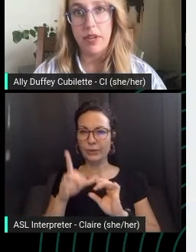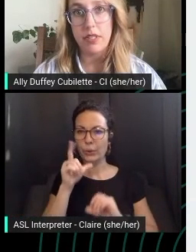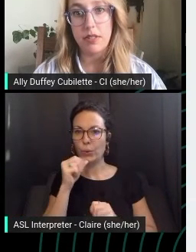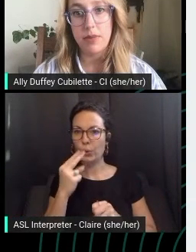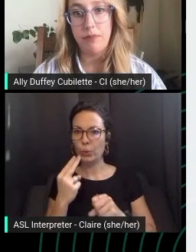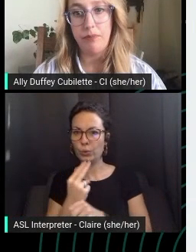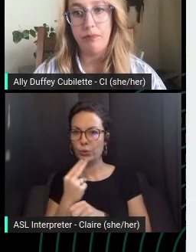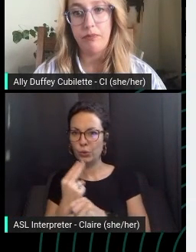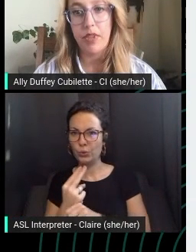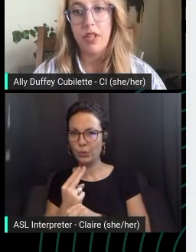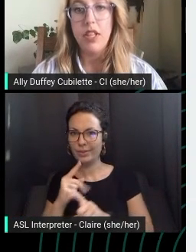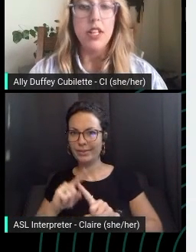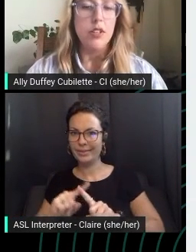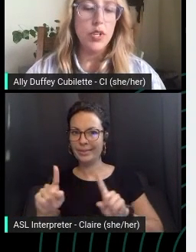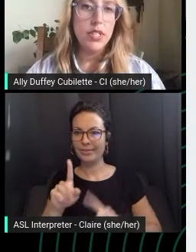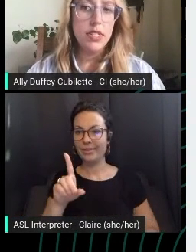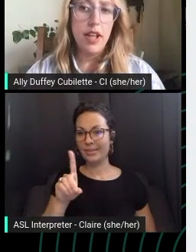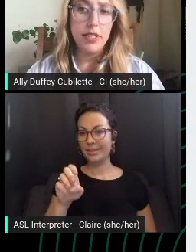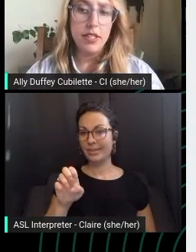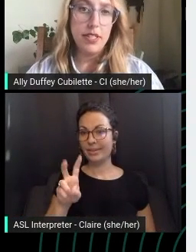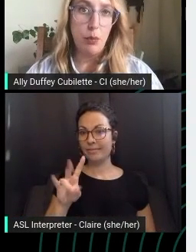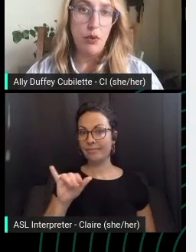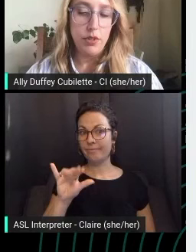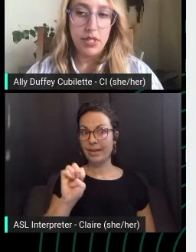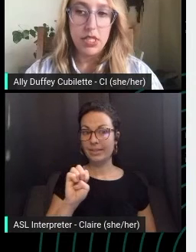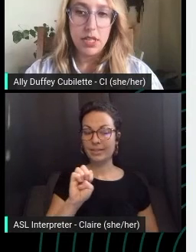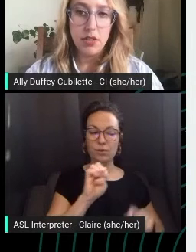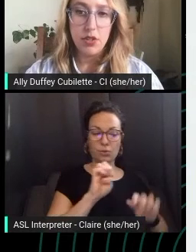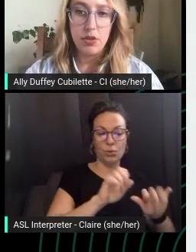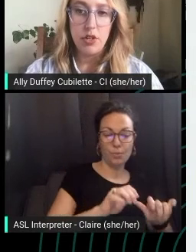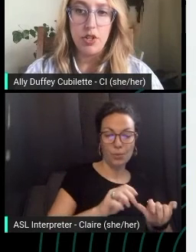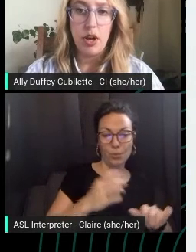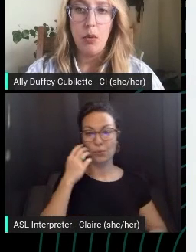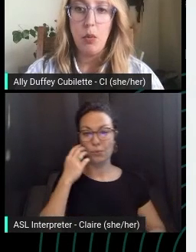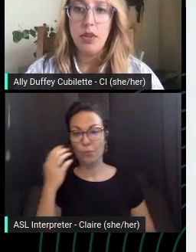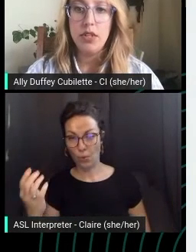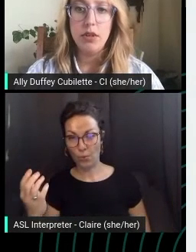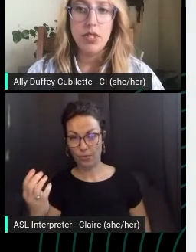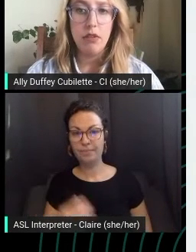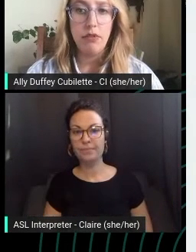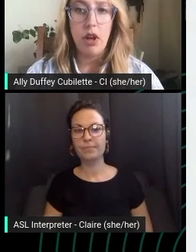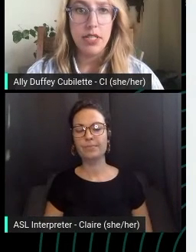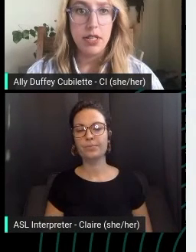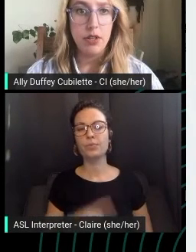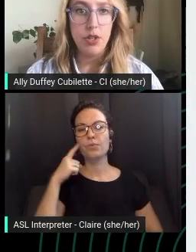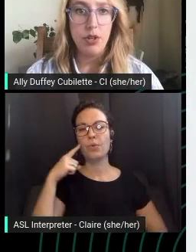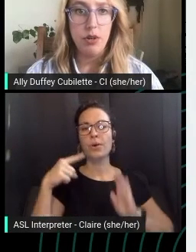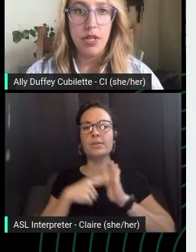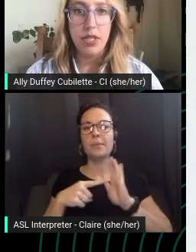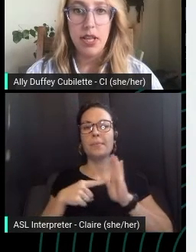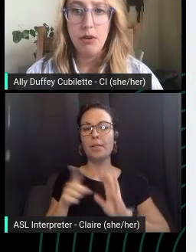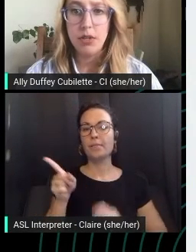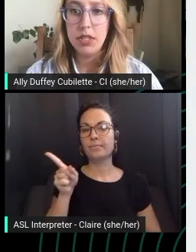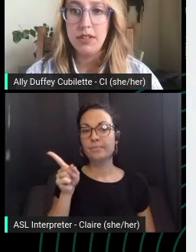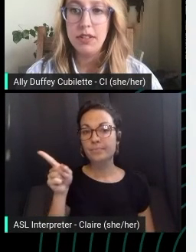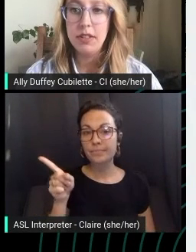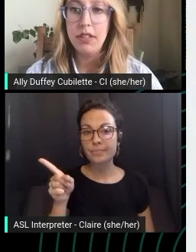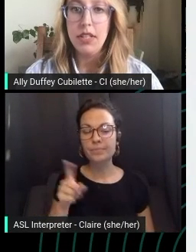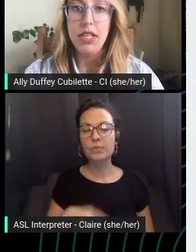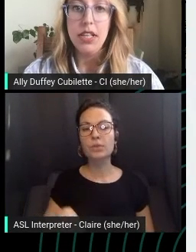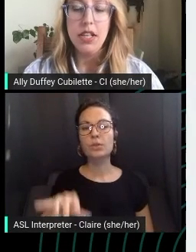across devices. Just as an example, you can see in this screenshot, once Yosef logged into his